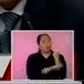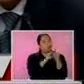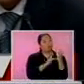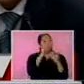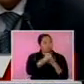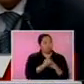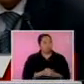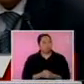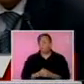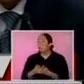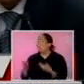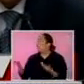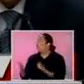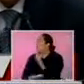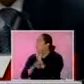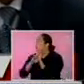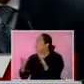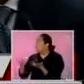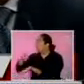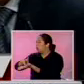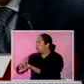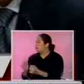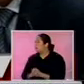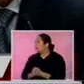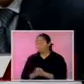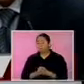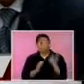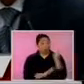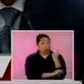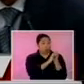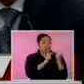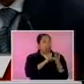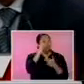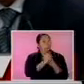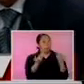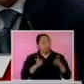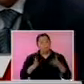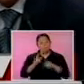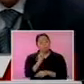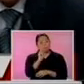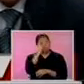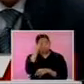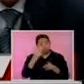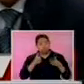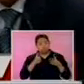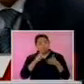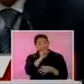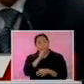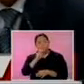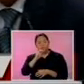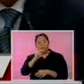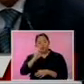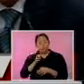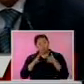exactly is this condominium located? The condominium project is located along First Avenue, near the corner of